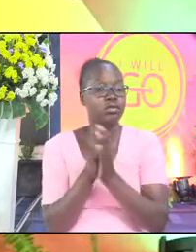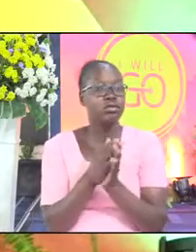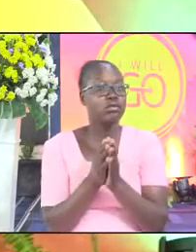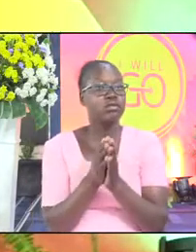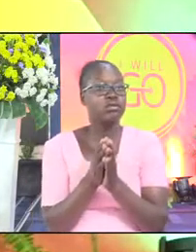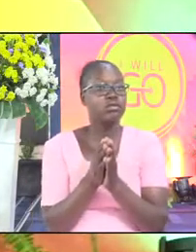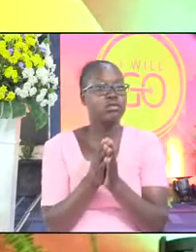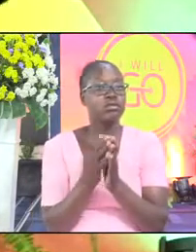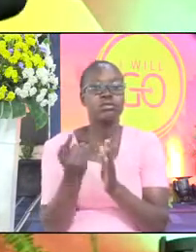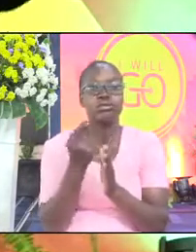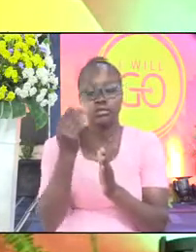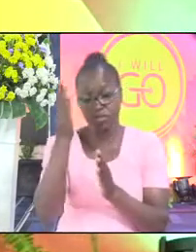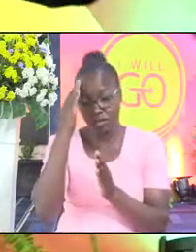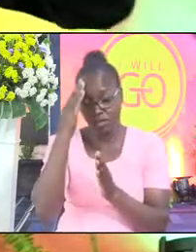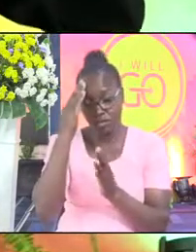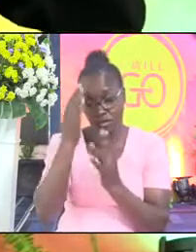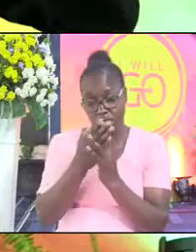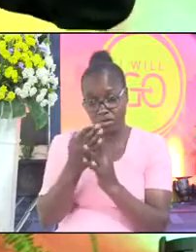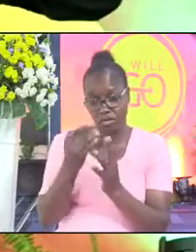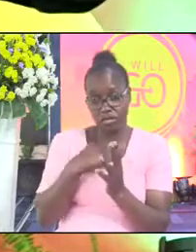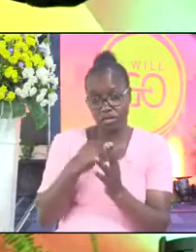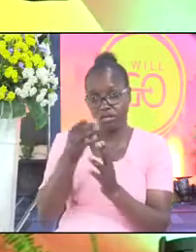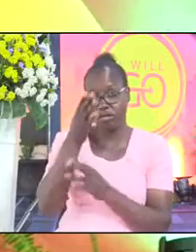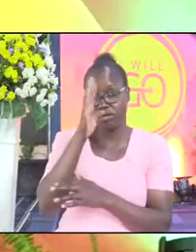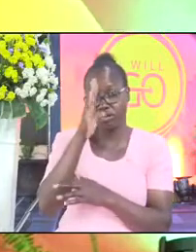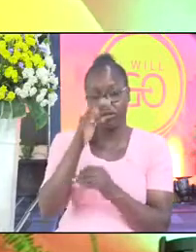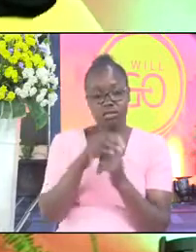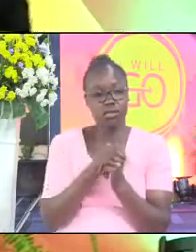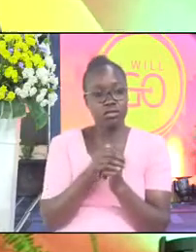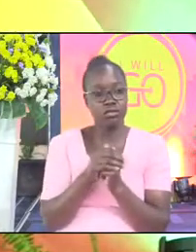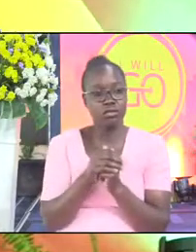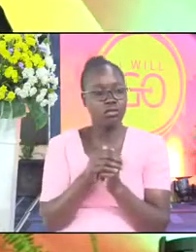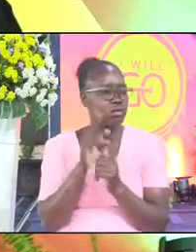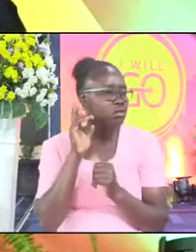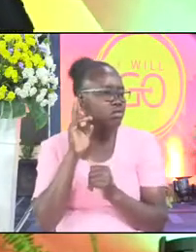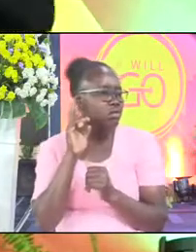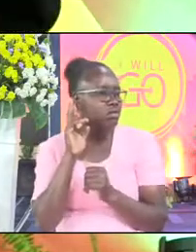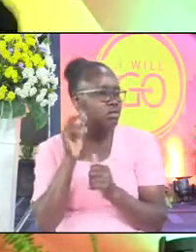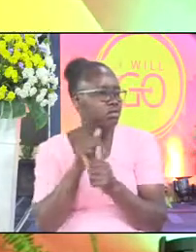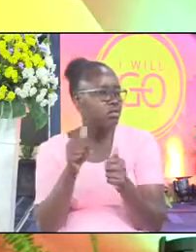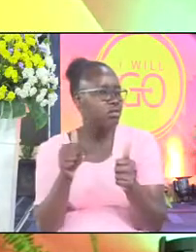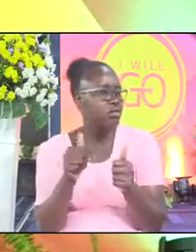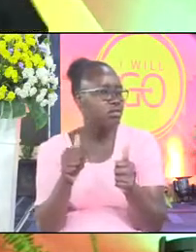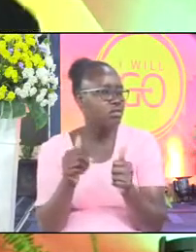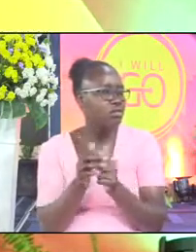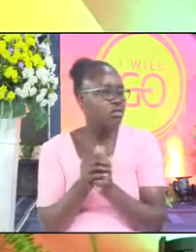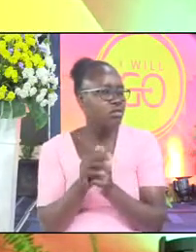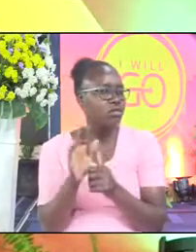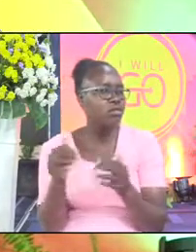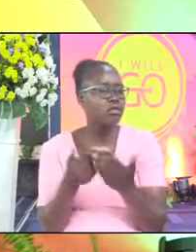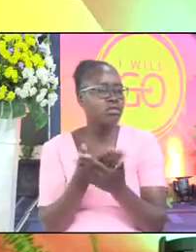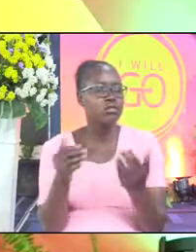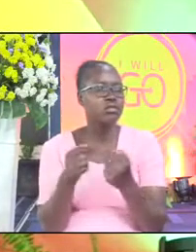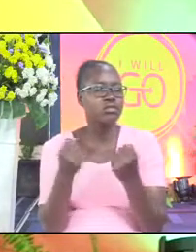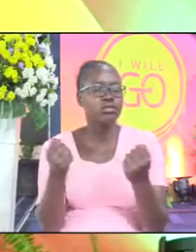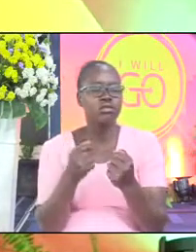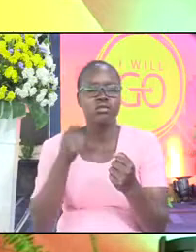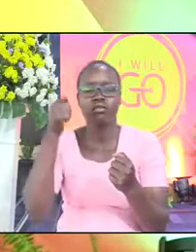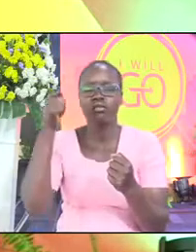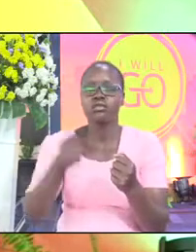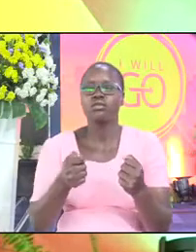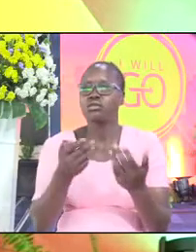is only known to him, me, and God. Are you listening to me? You don't always have to be